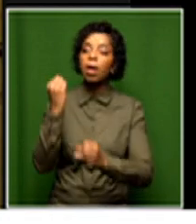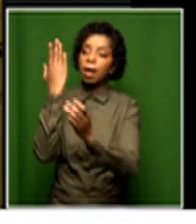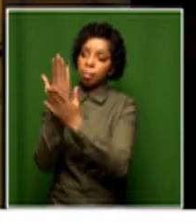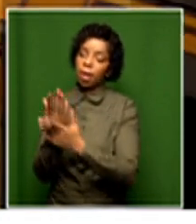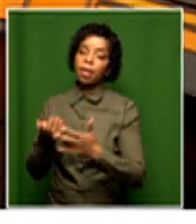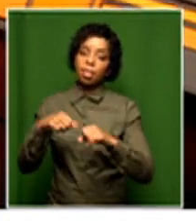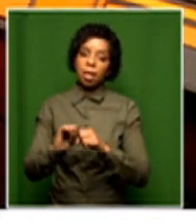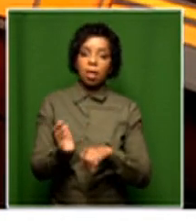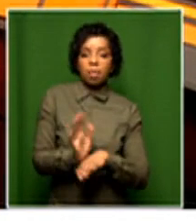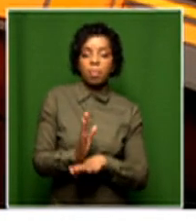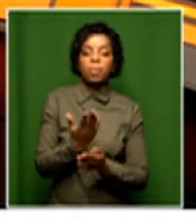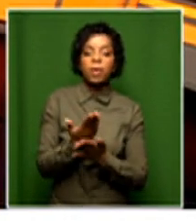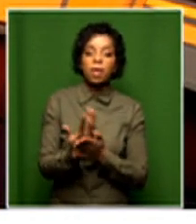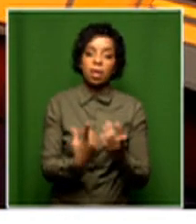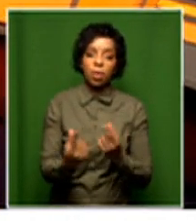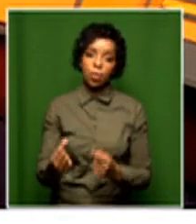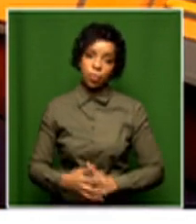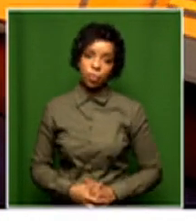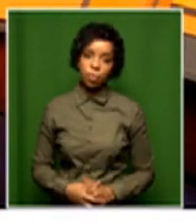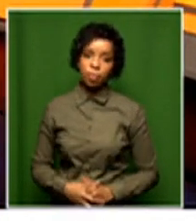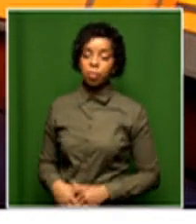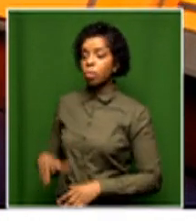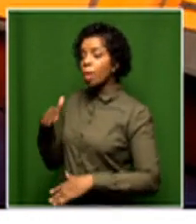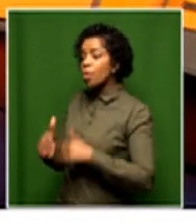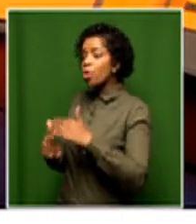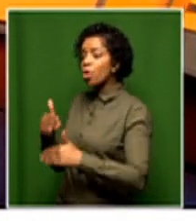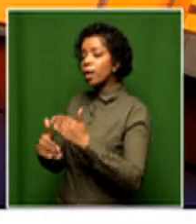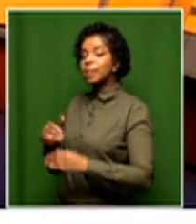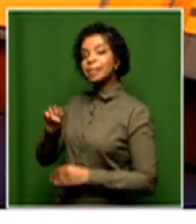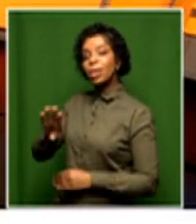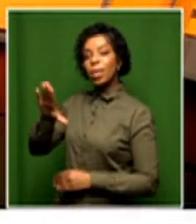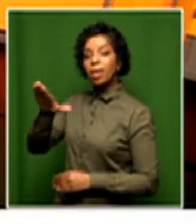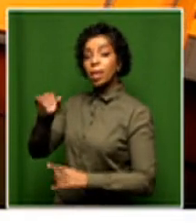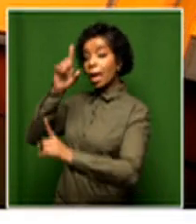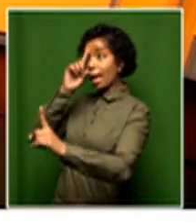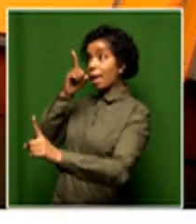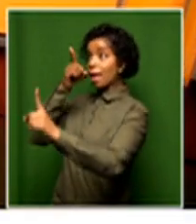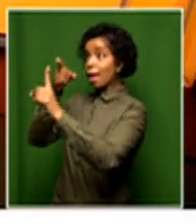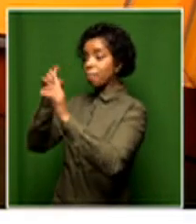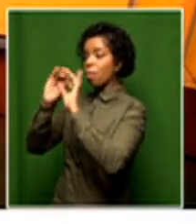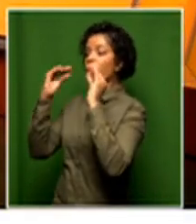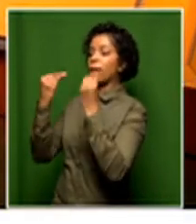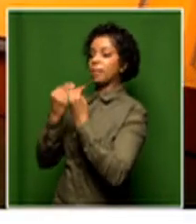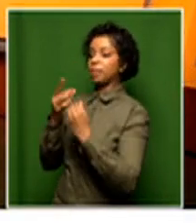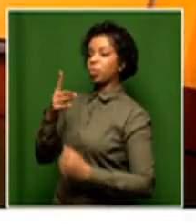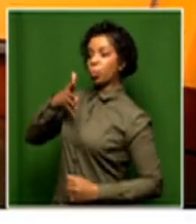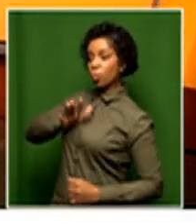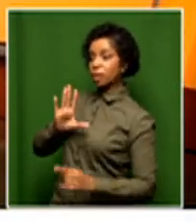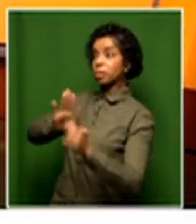as chairperson of Progress SA, what's the aim of this organization? What is it that you want to achieve?